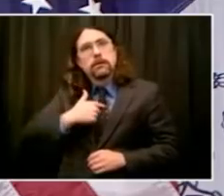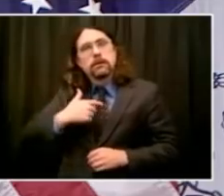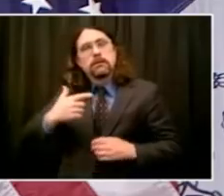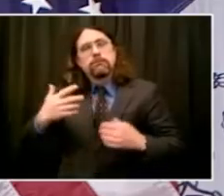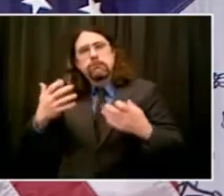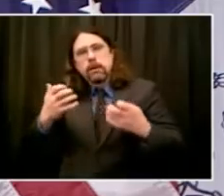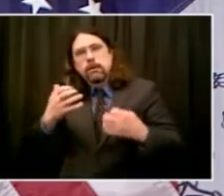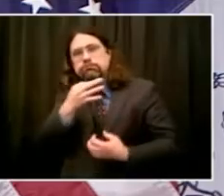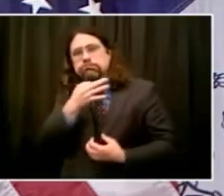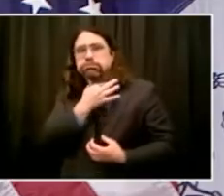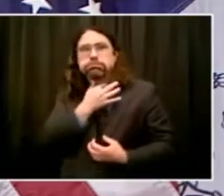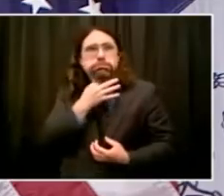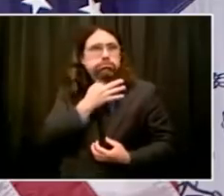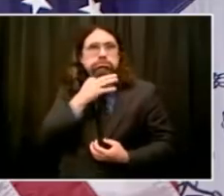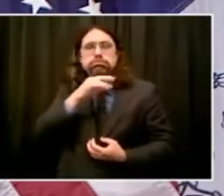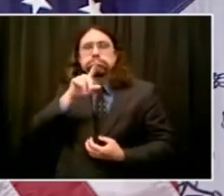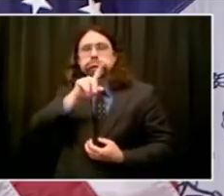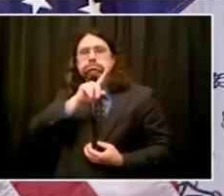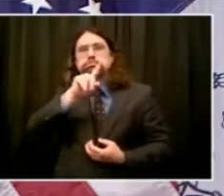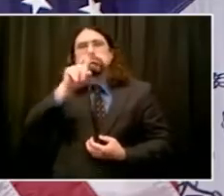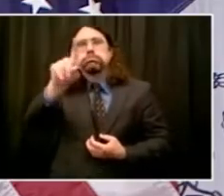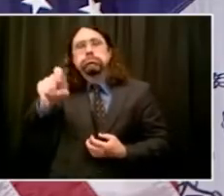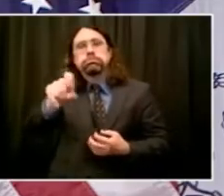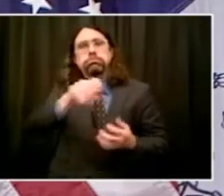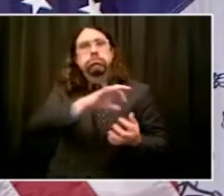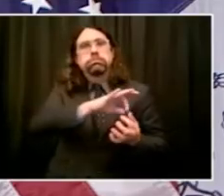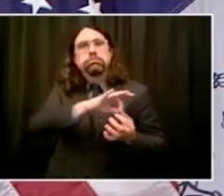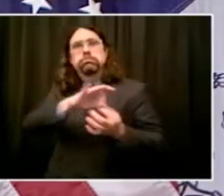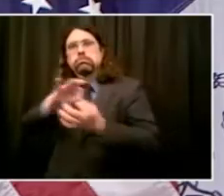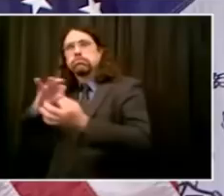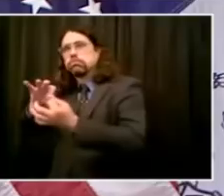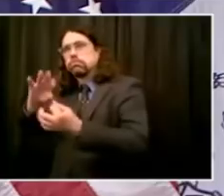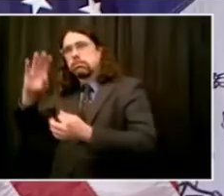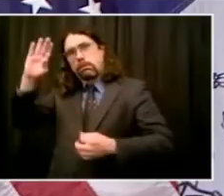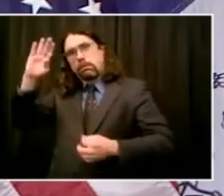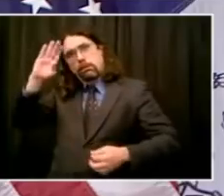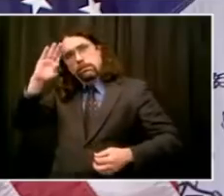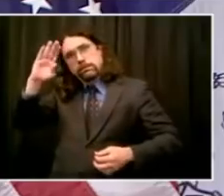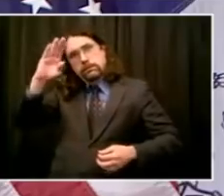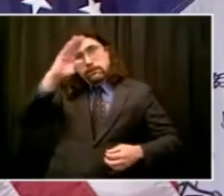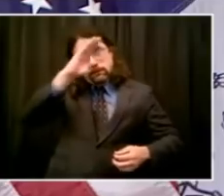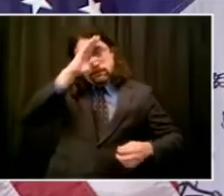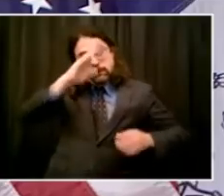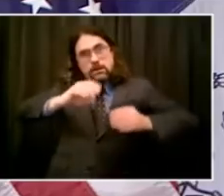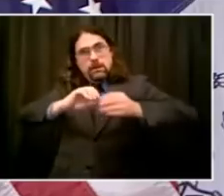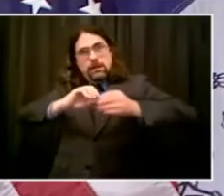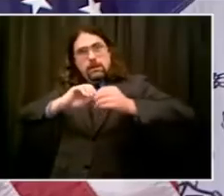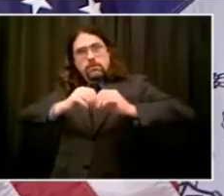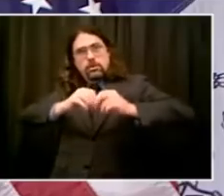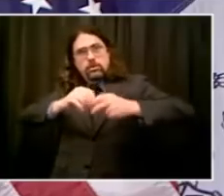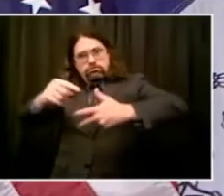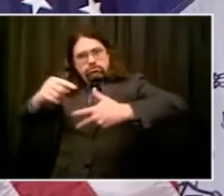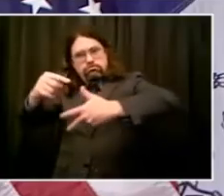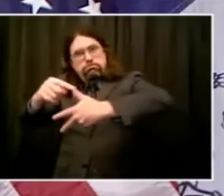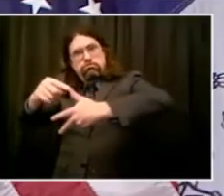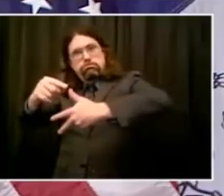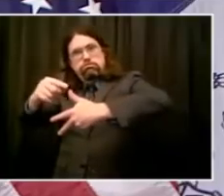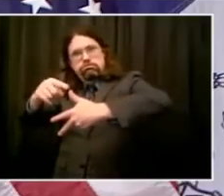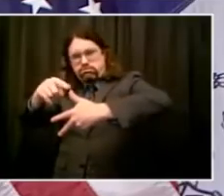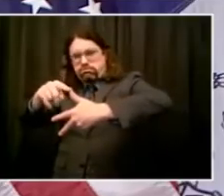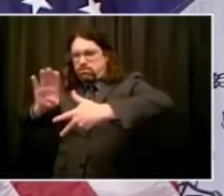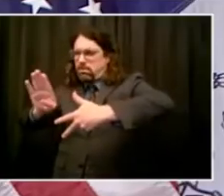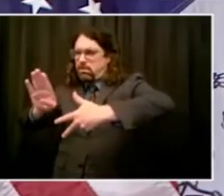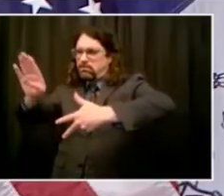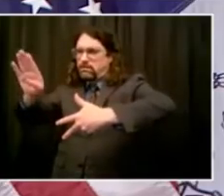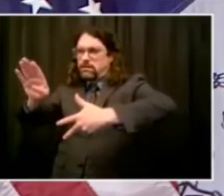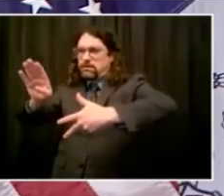Where are these cases coming from? Where the cases keep increasing day to day? I know they're lower than a